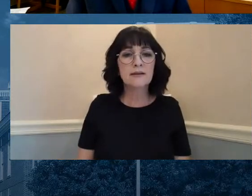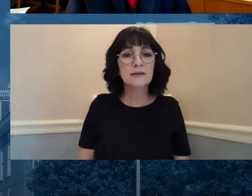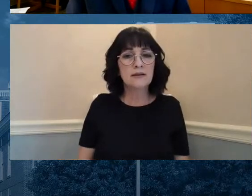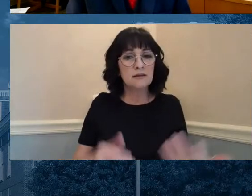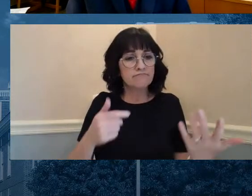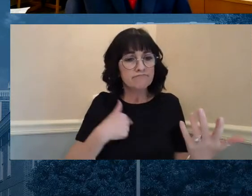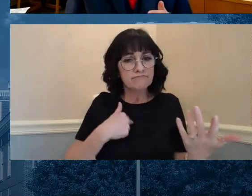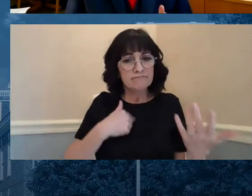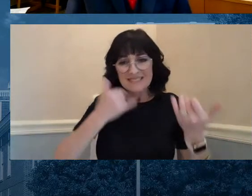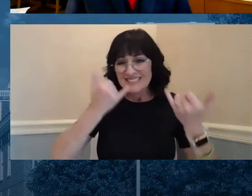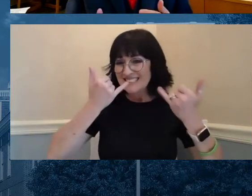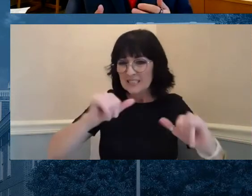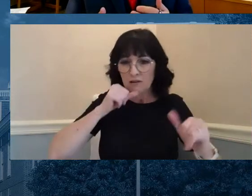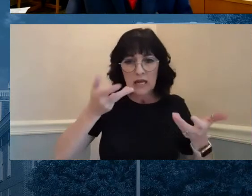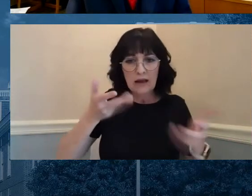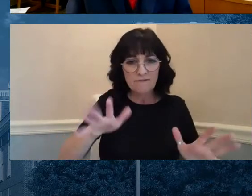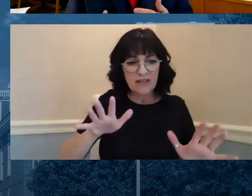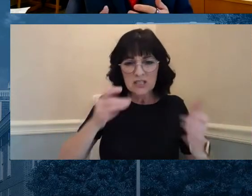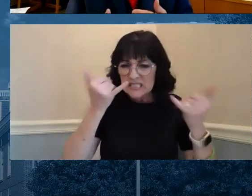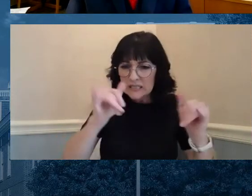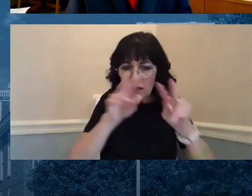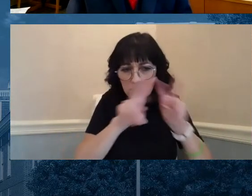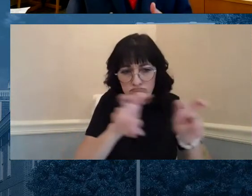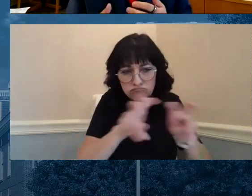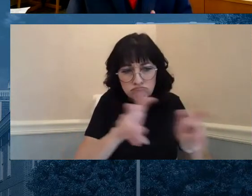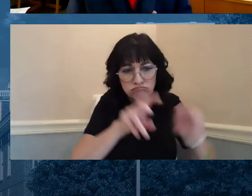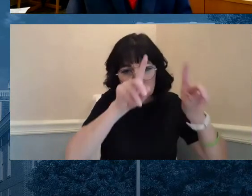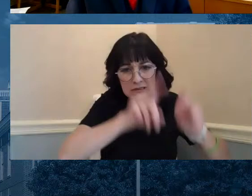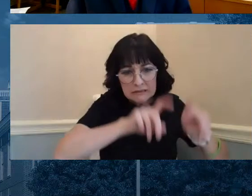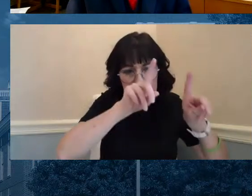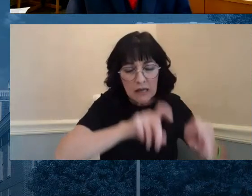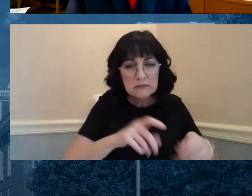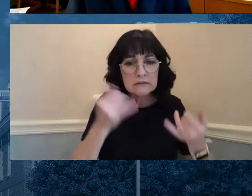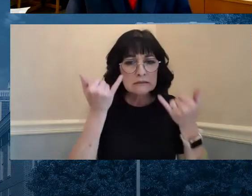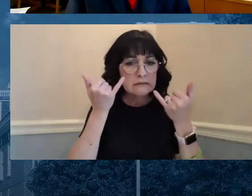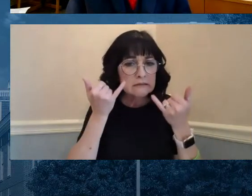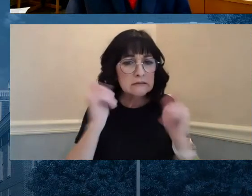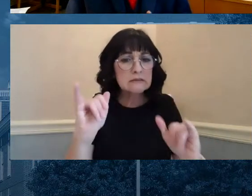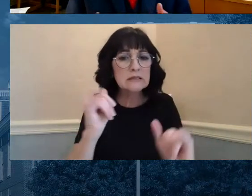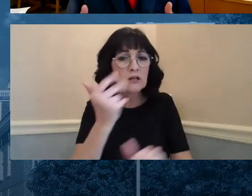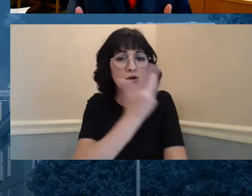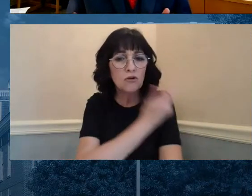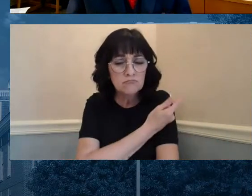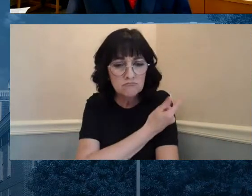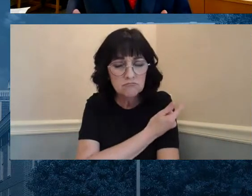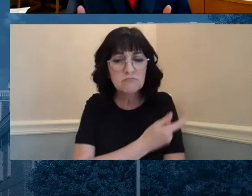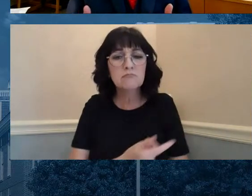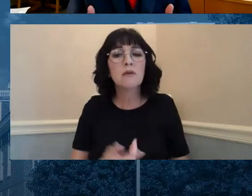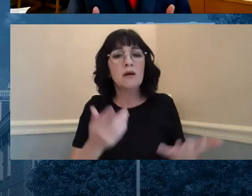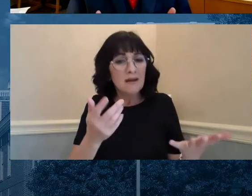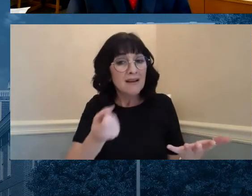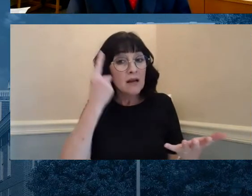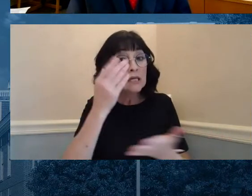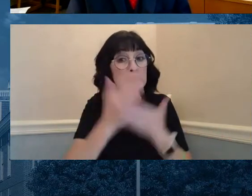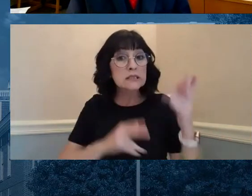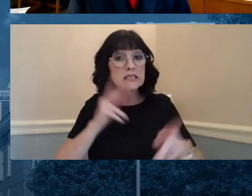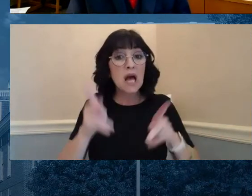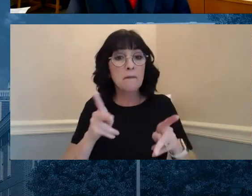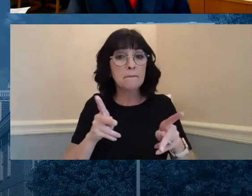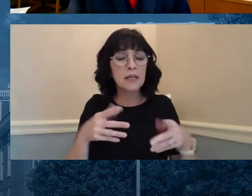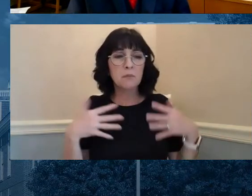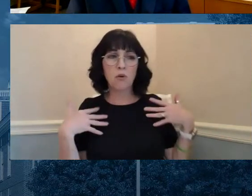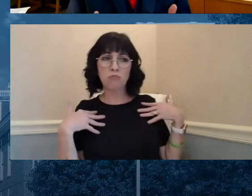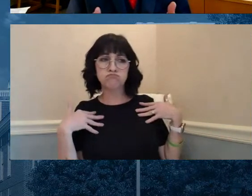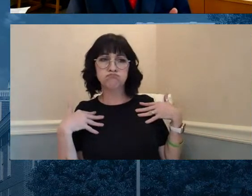and vaccination, don't forget to come in and get health care that you need. You may have heard that people have not come in to